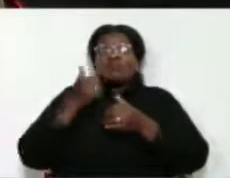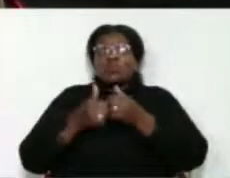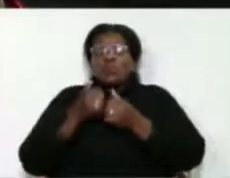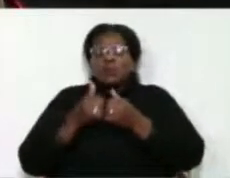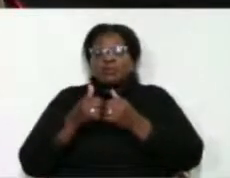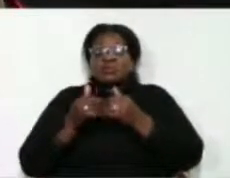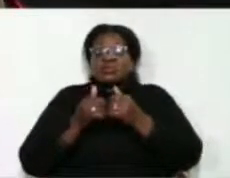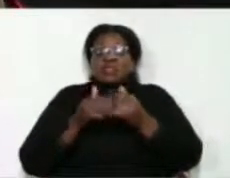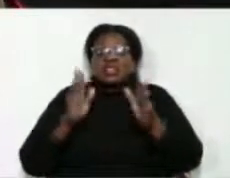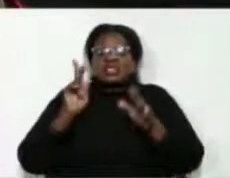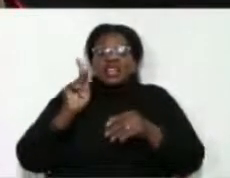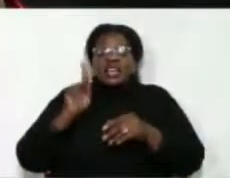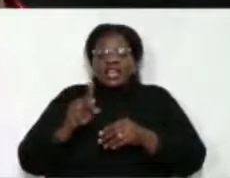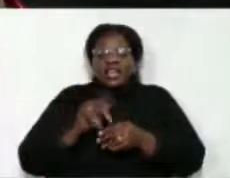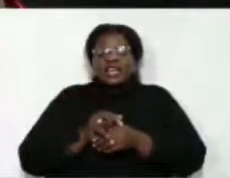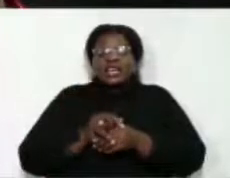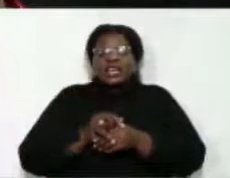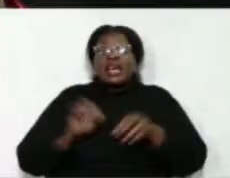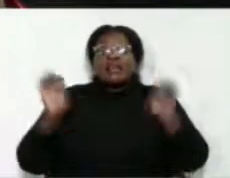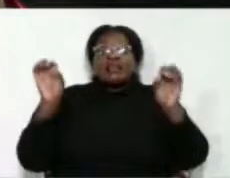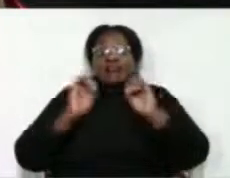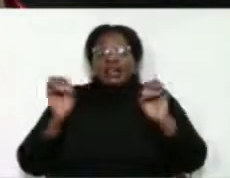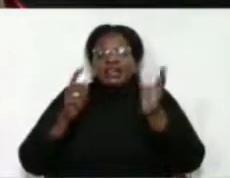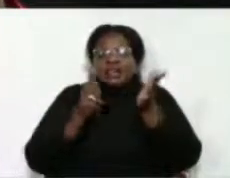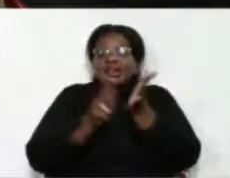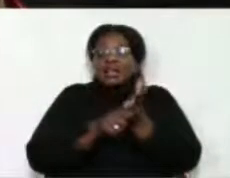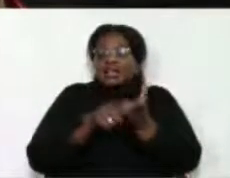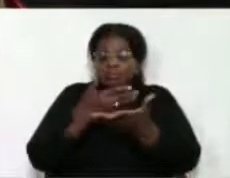do you, maybe we didn't have a legal,